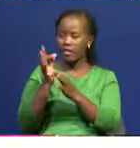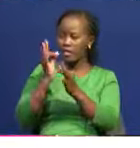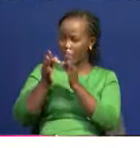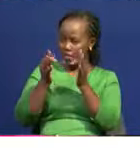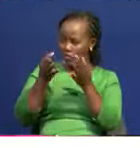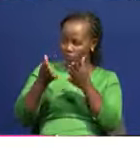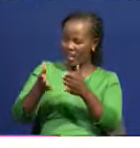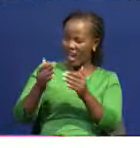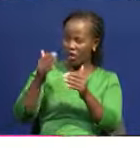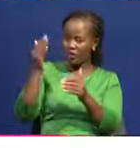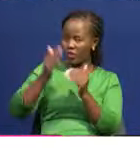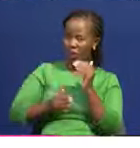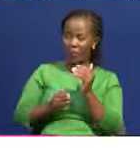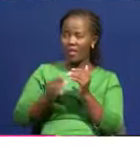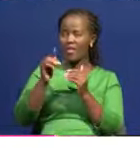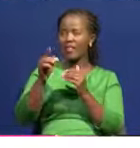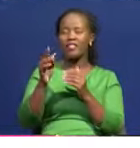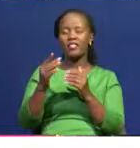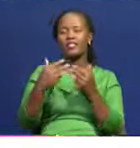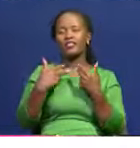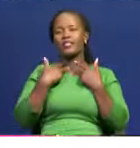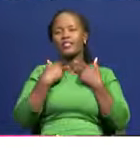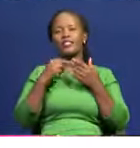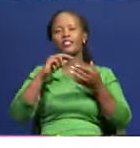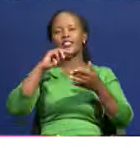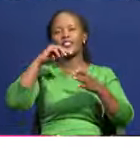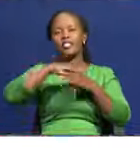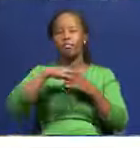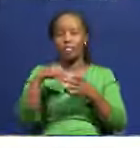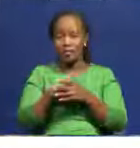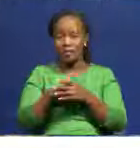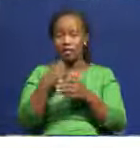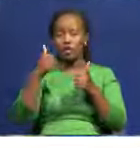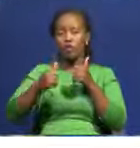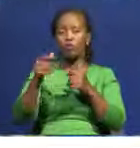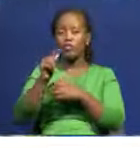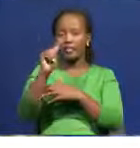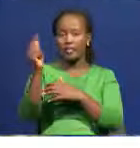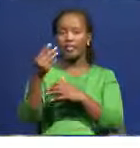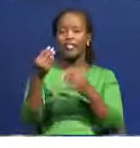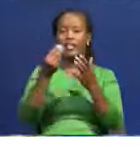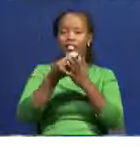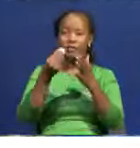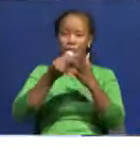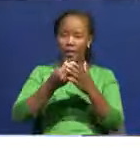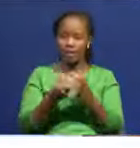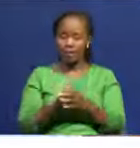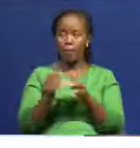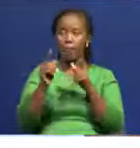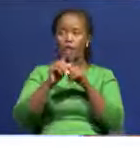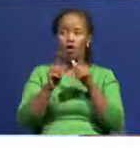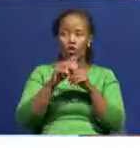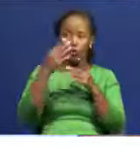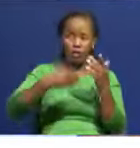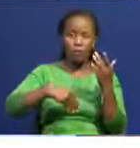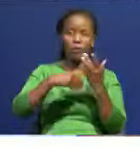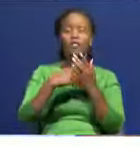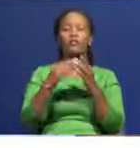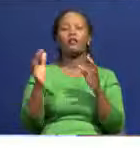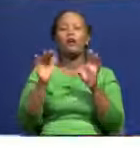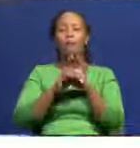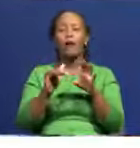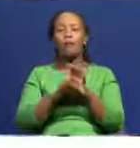dead capital investment, and it is Kenyans' money. Her sentiments were echoed by members of the Nairobi Business